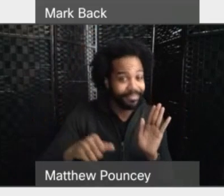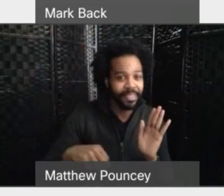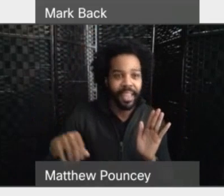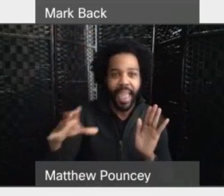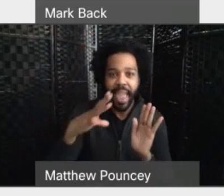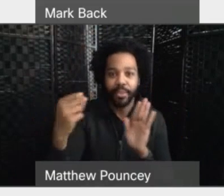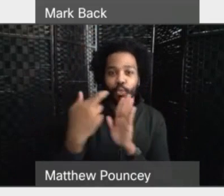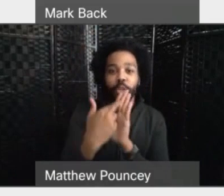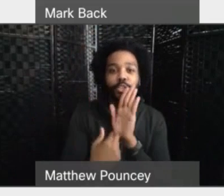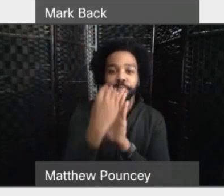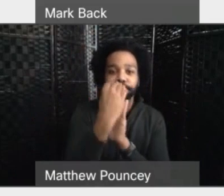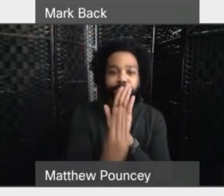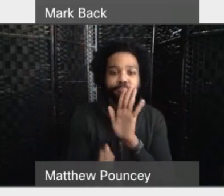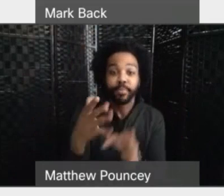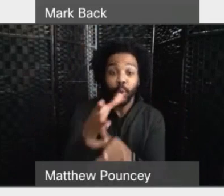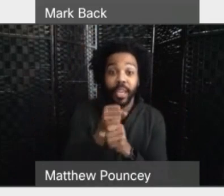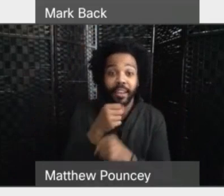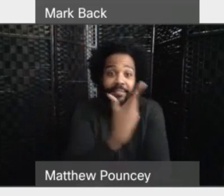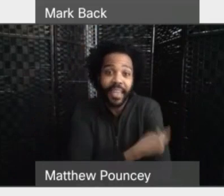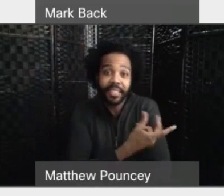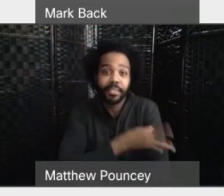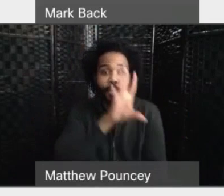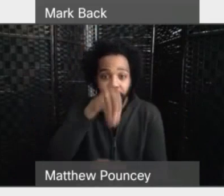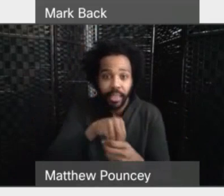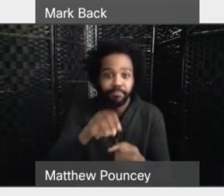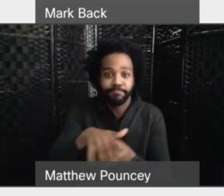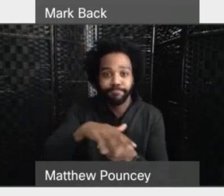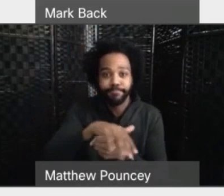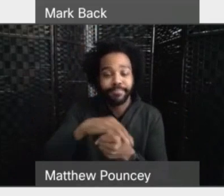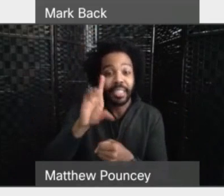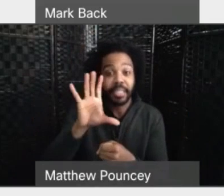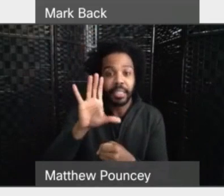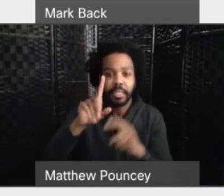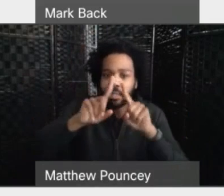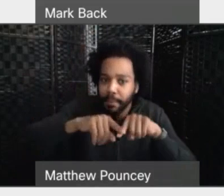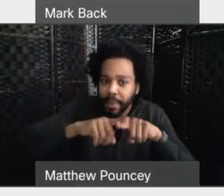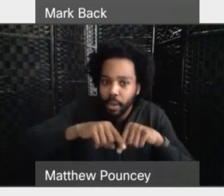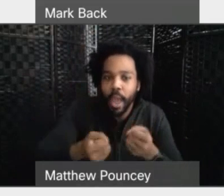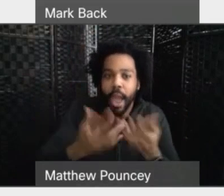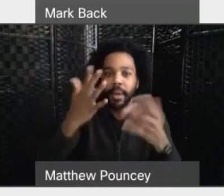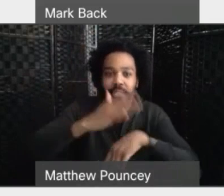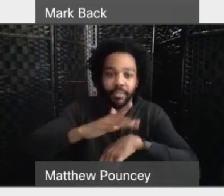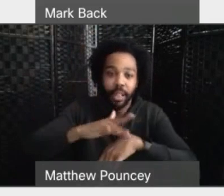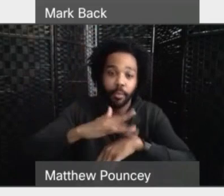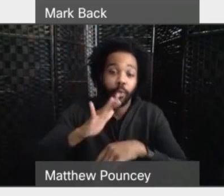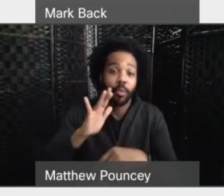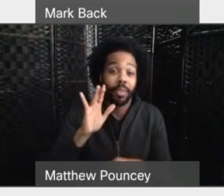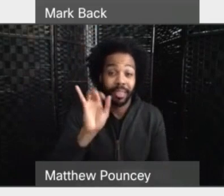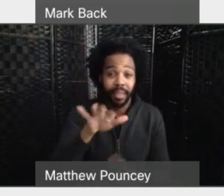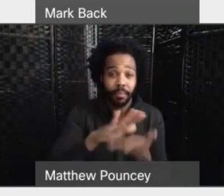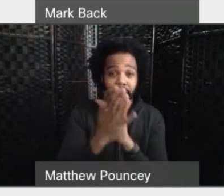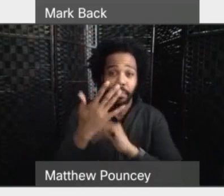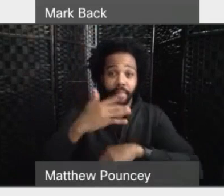register to get a vaccine in the district based on the availability of vaccine. And so that became available